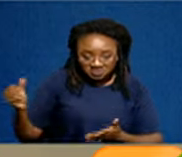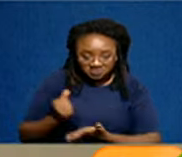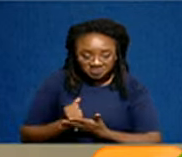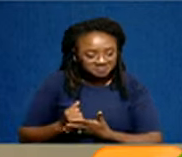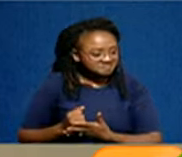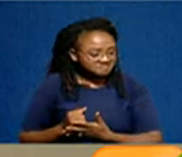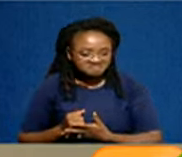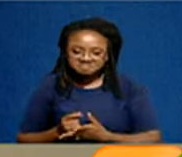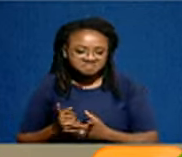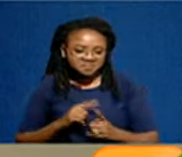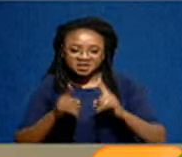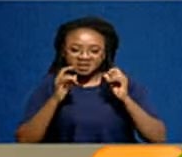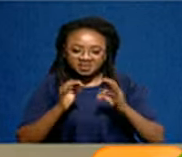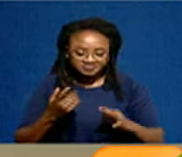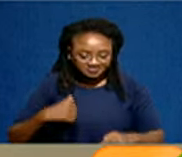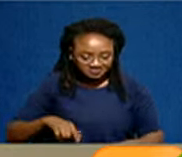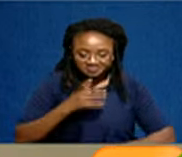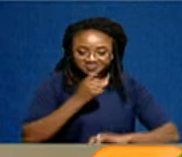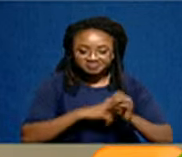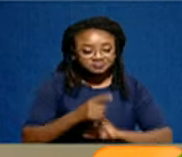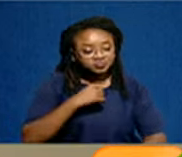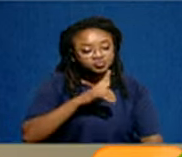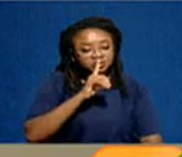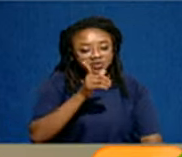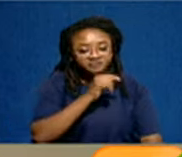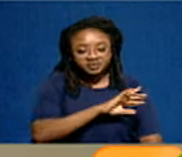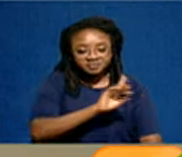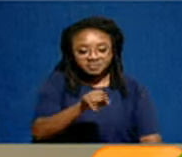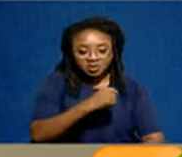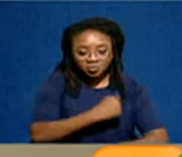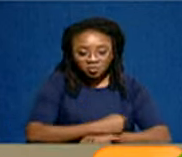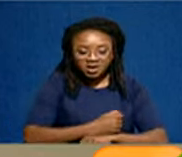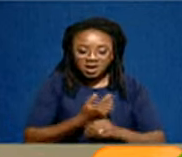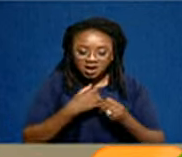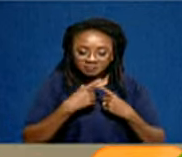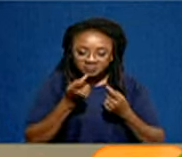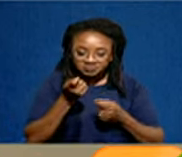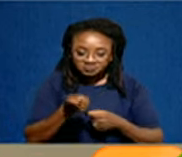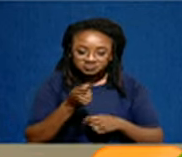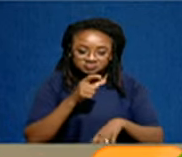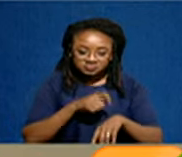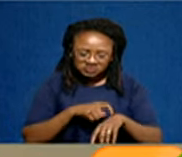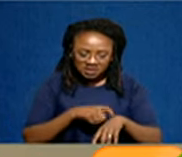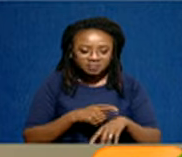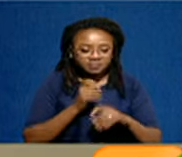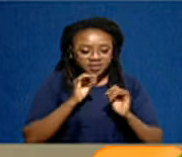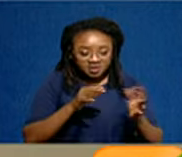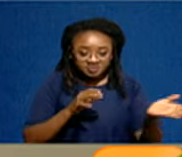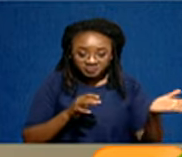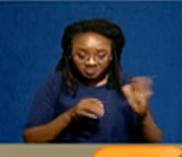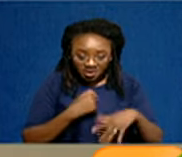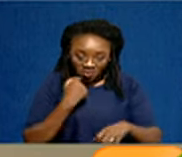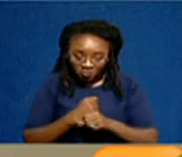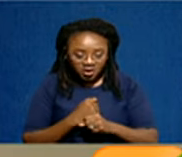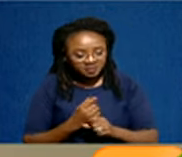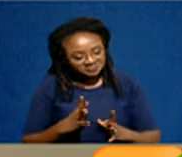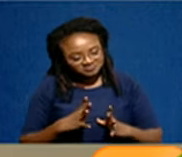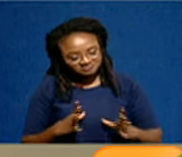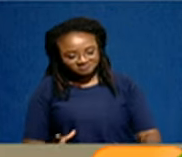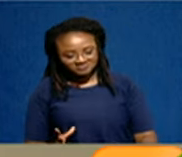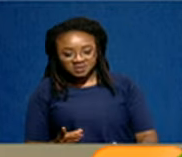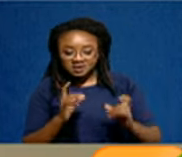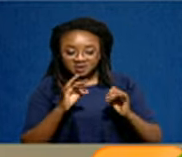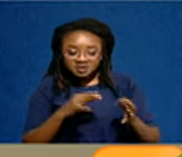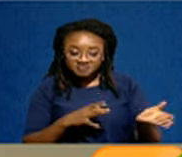take action, we have asked them to go back to work, they have a small window. If they do come back, then we will continue. If they